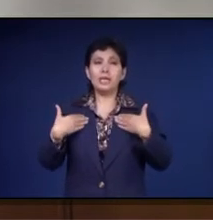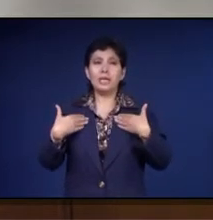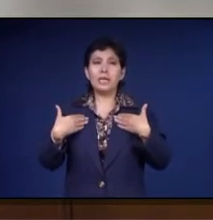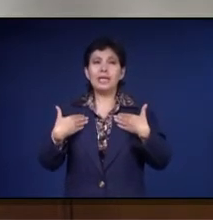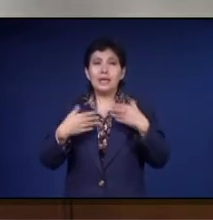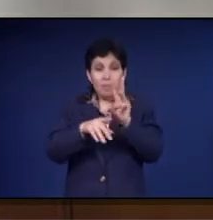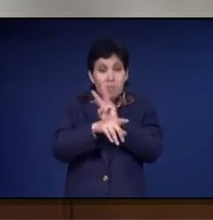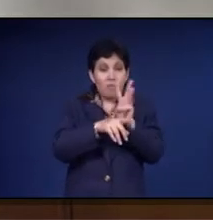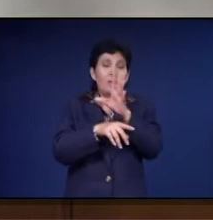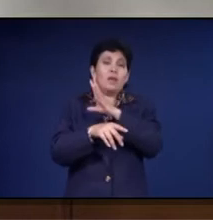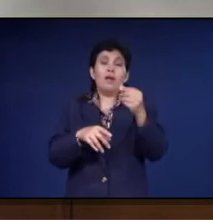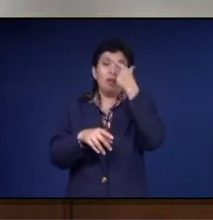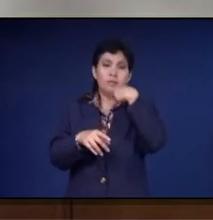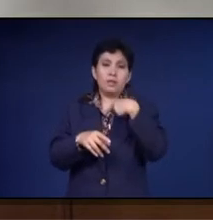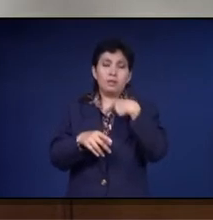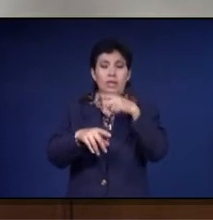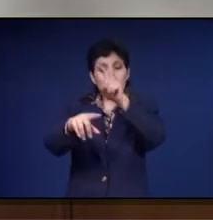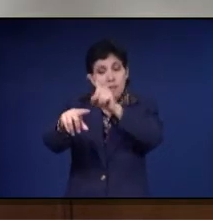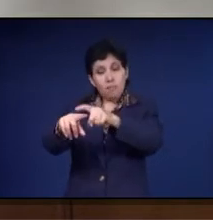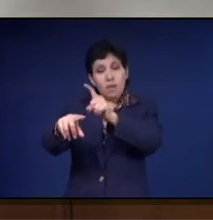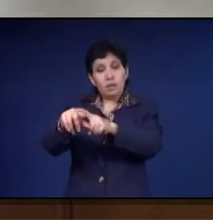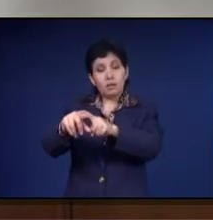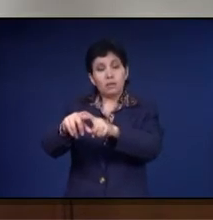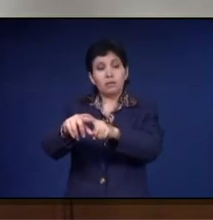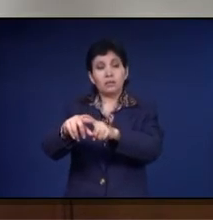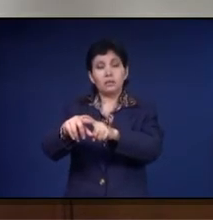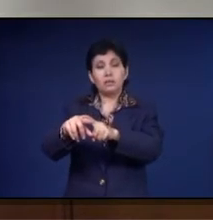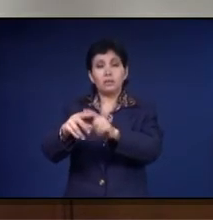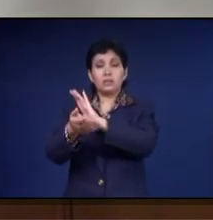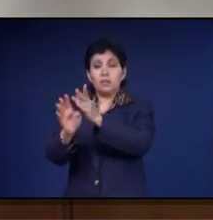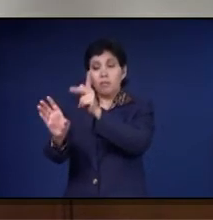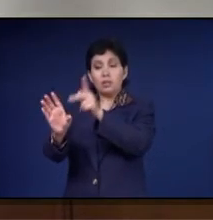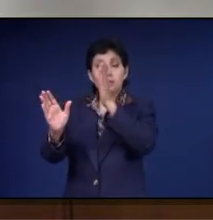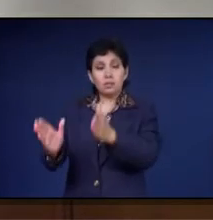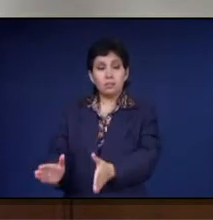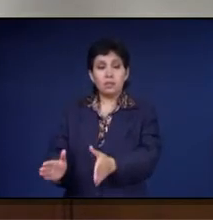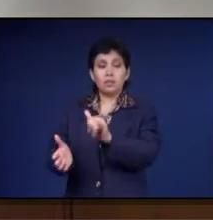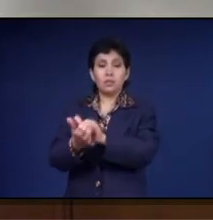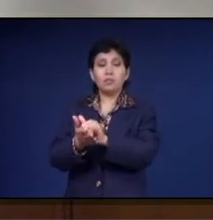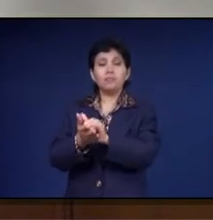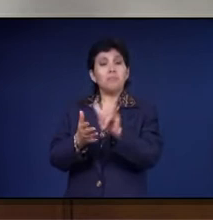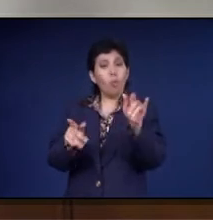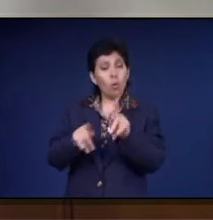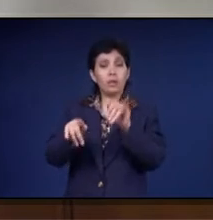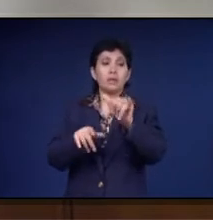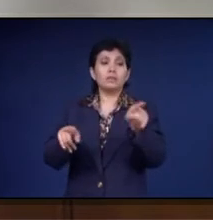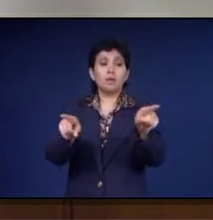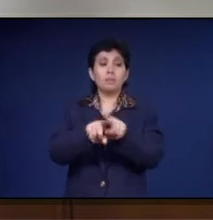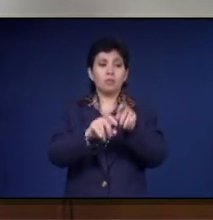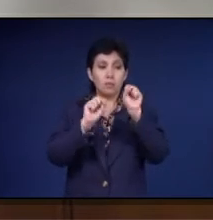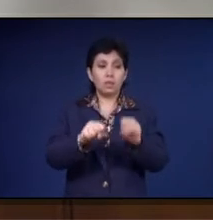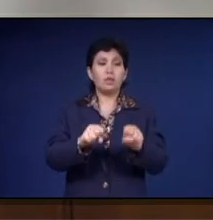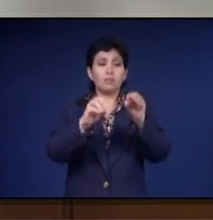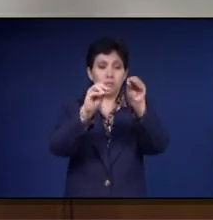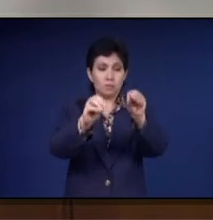sad movie. The independent variable would be the participants, because the participants are the same. Now, you can put